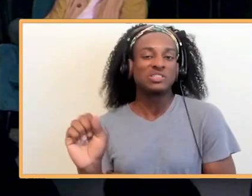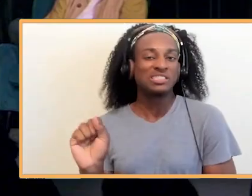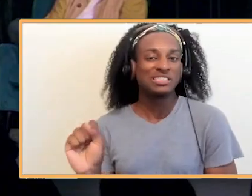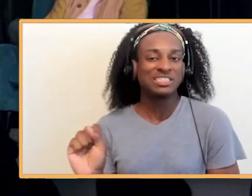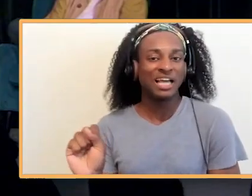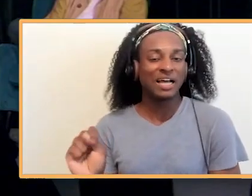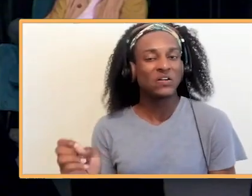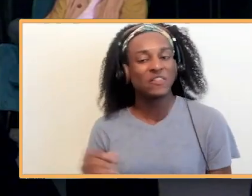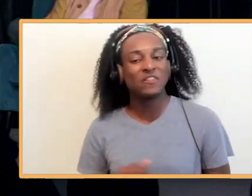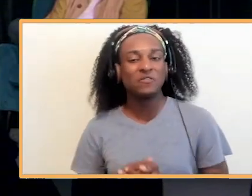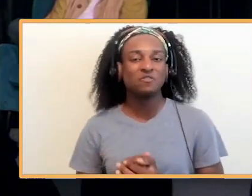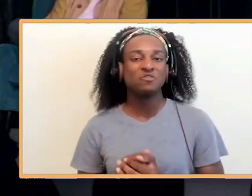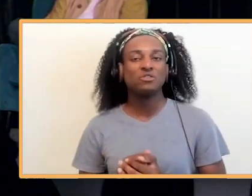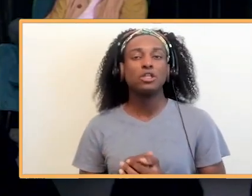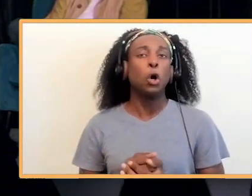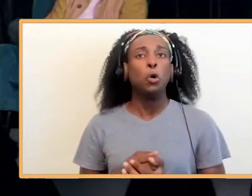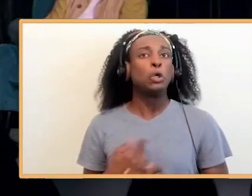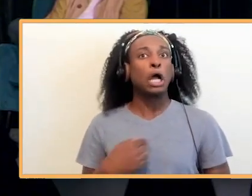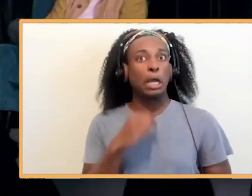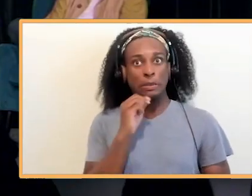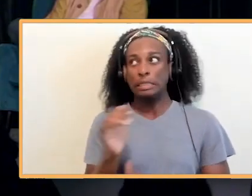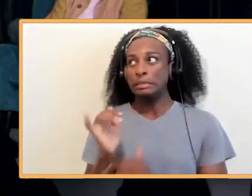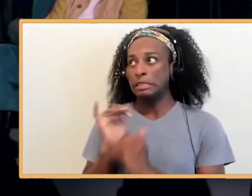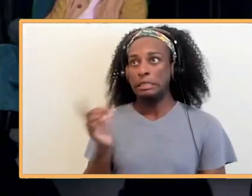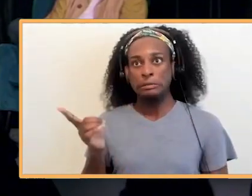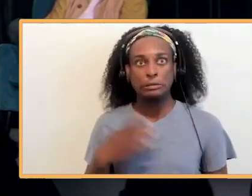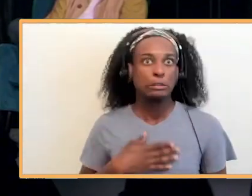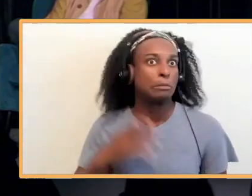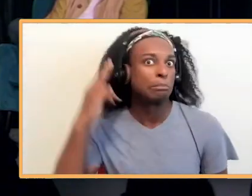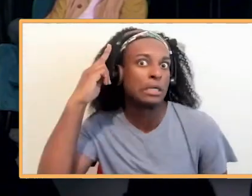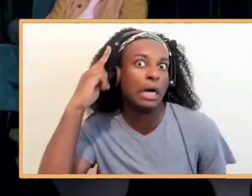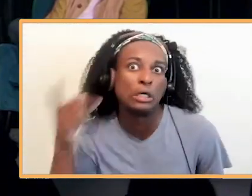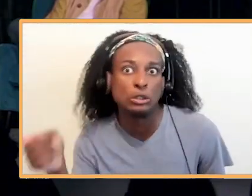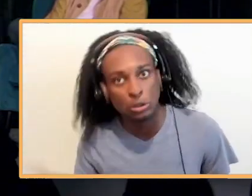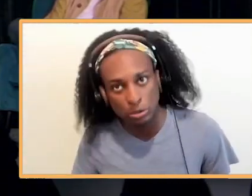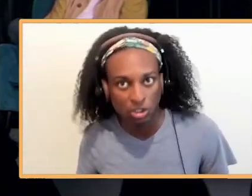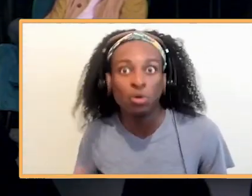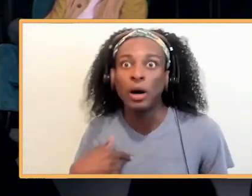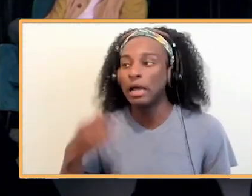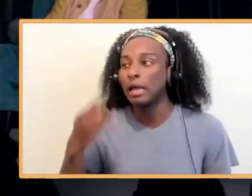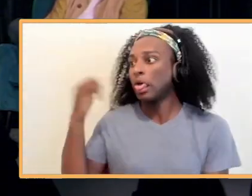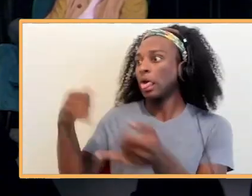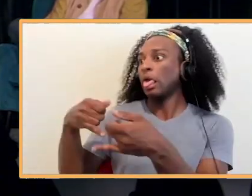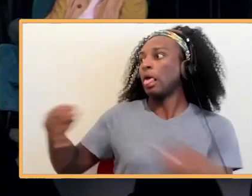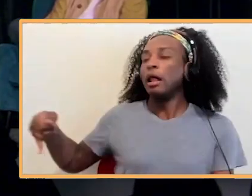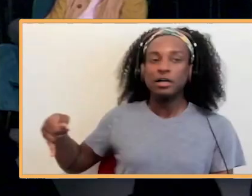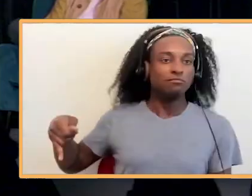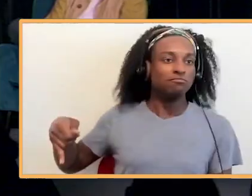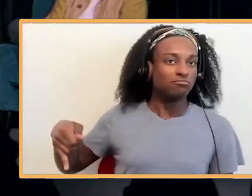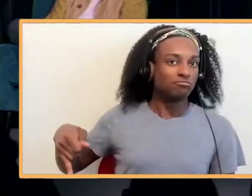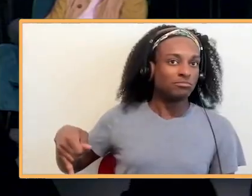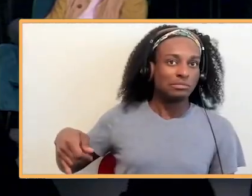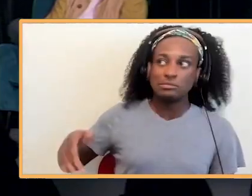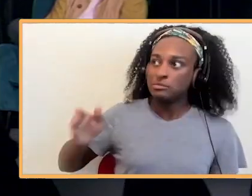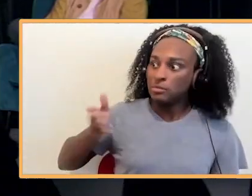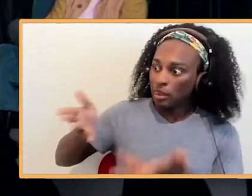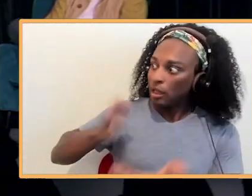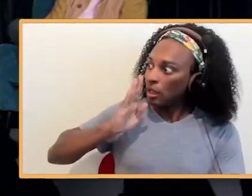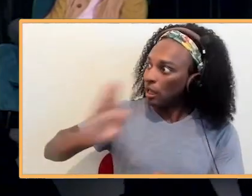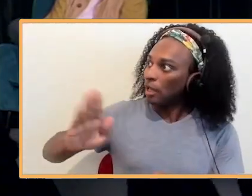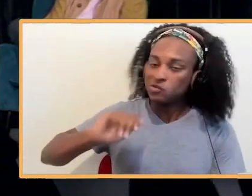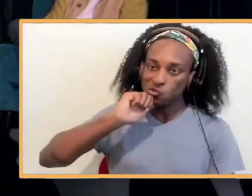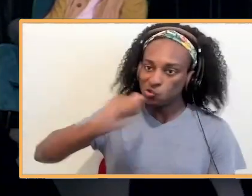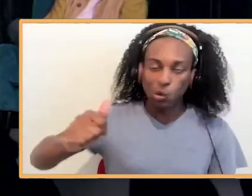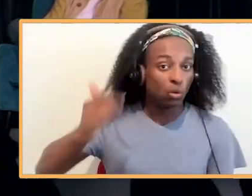like, Uncle Pete, who I don't even speak to anymore because, his politics offend me